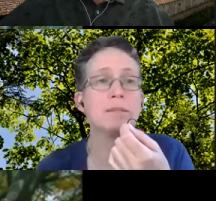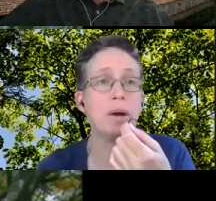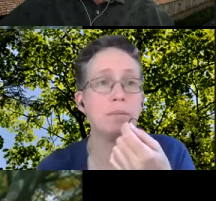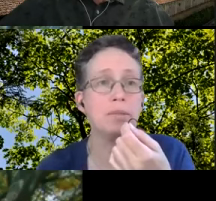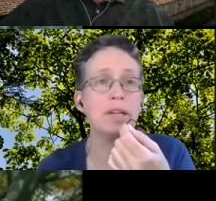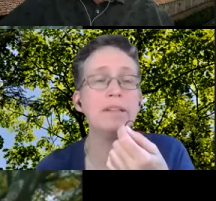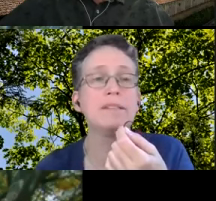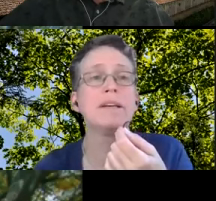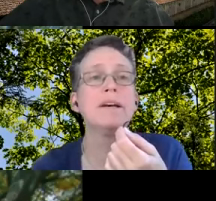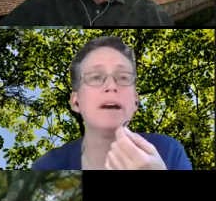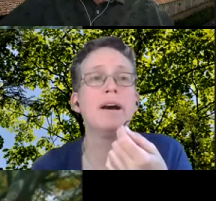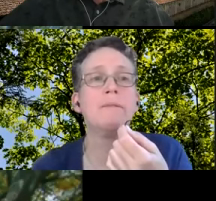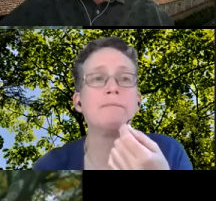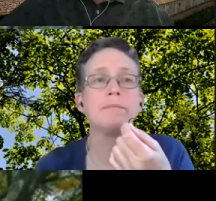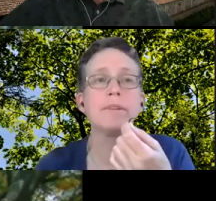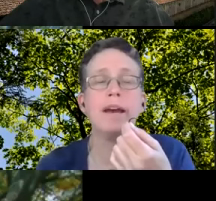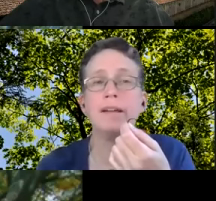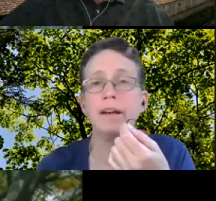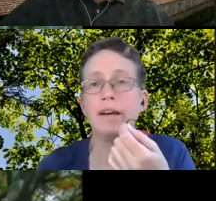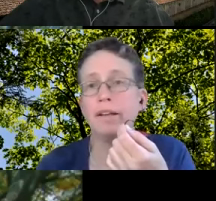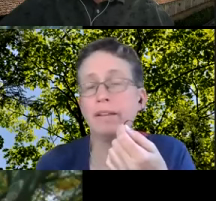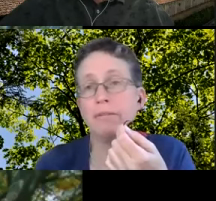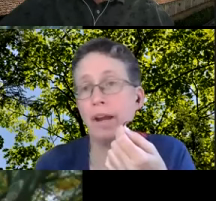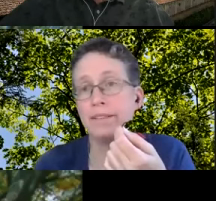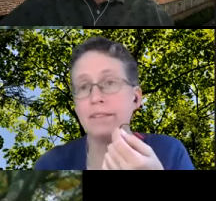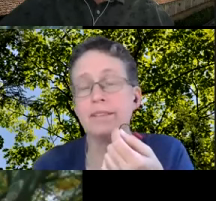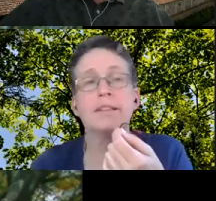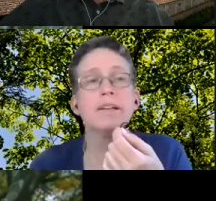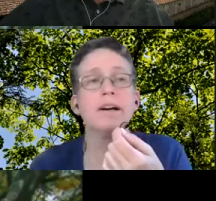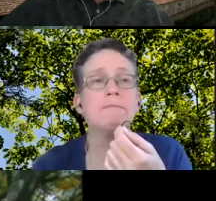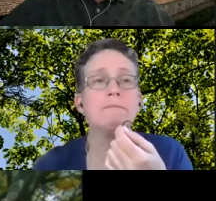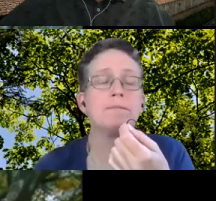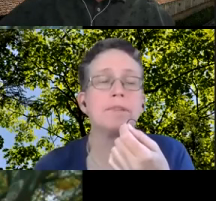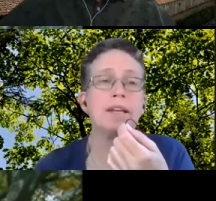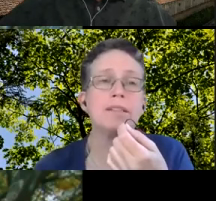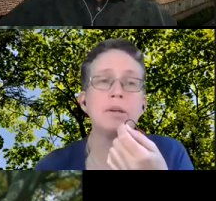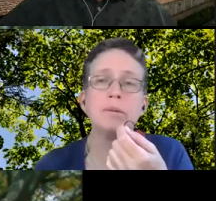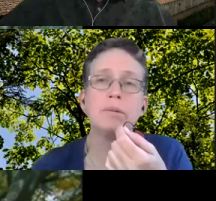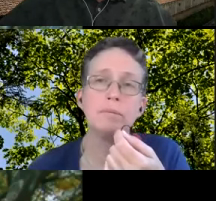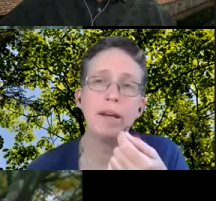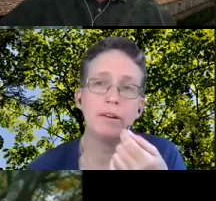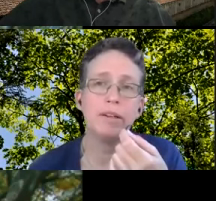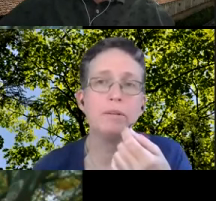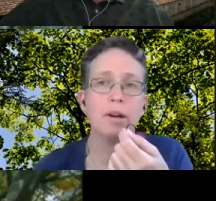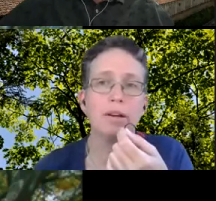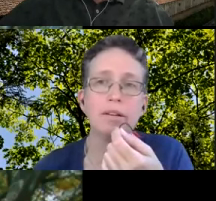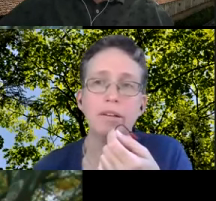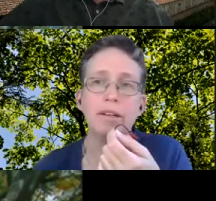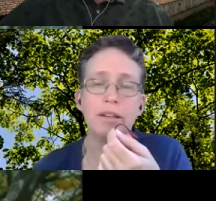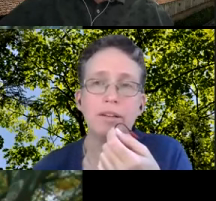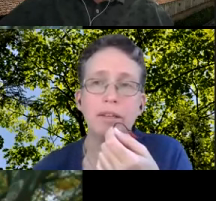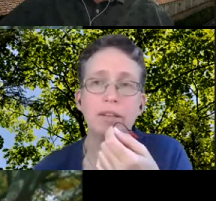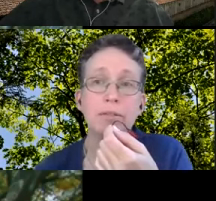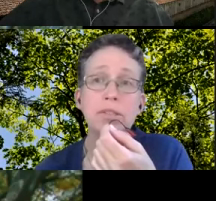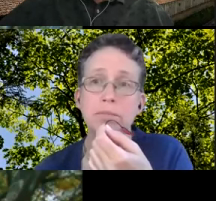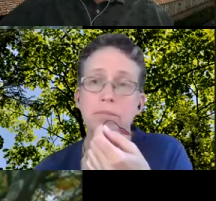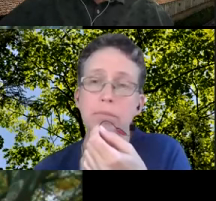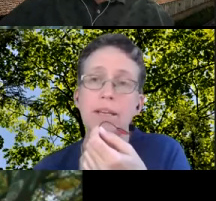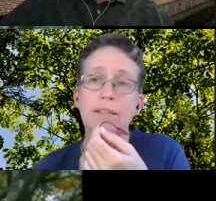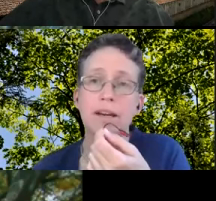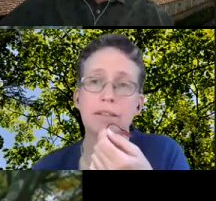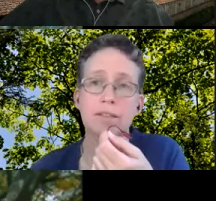It has palm trees, and a lot of grass. And so my early work in, like, the